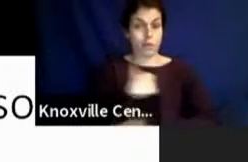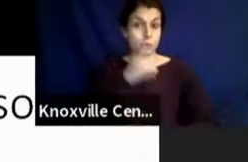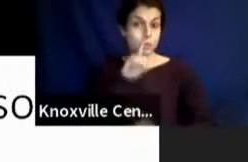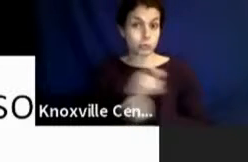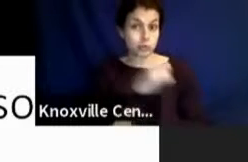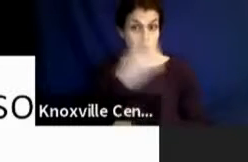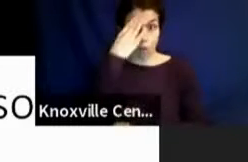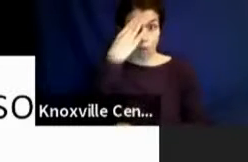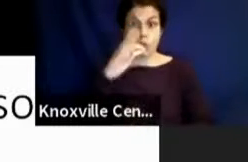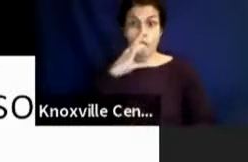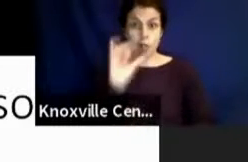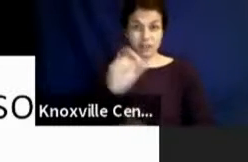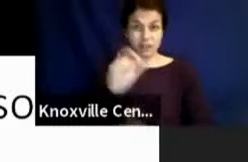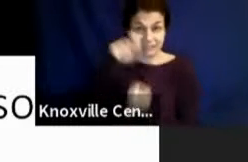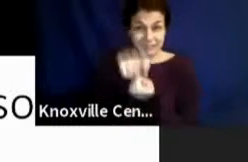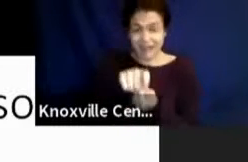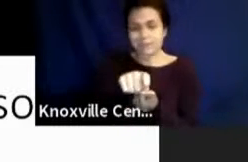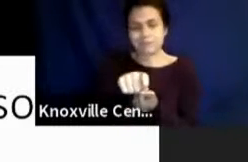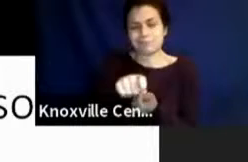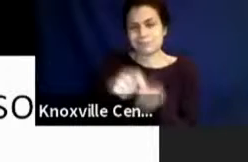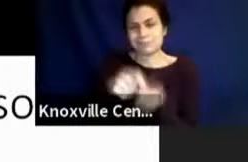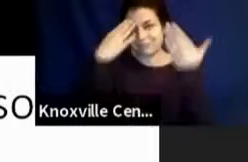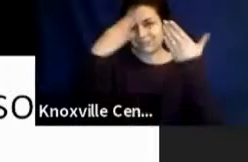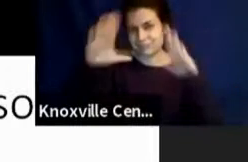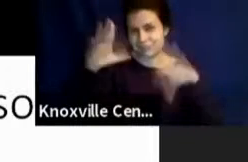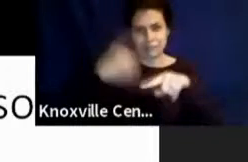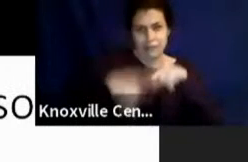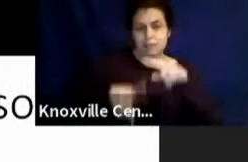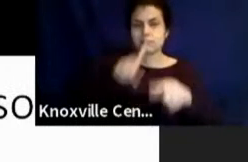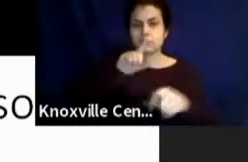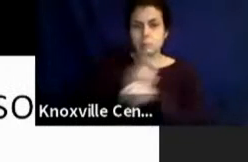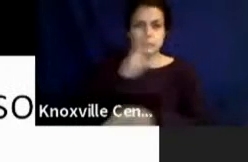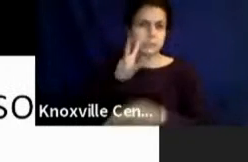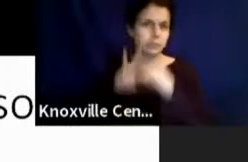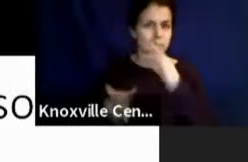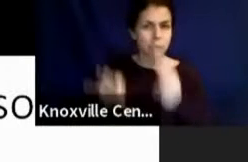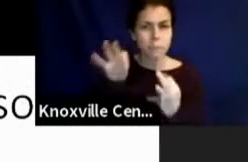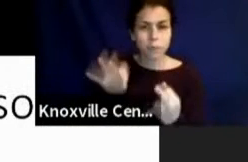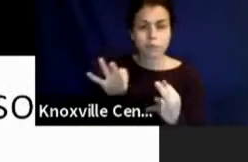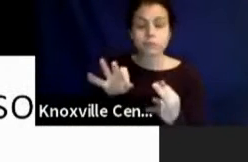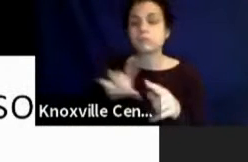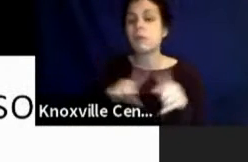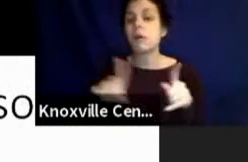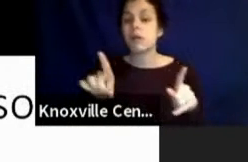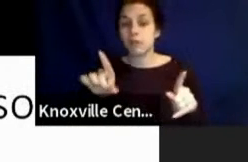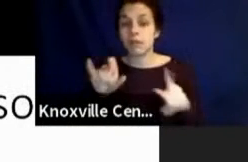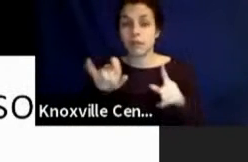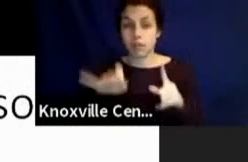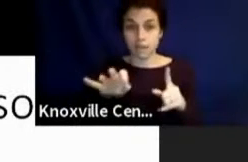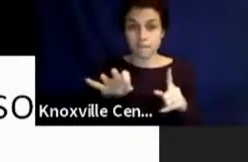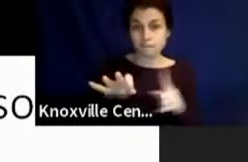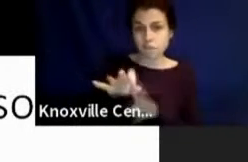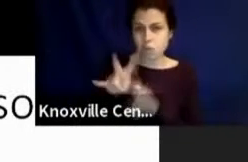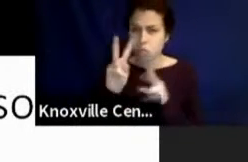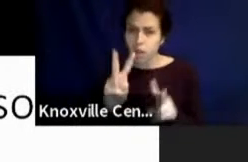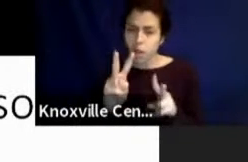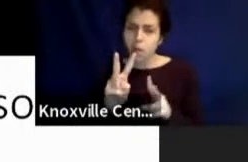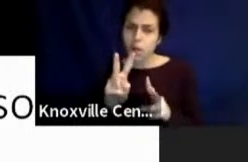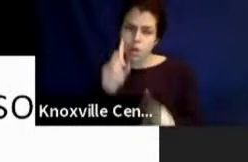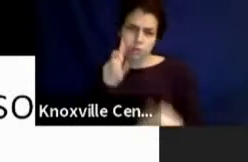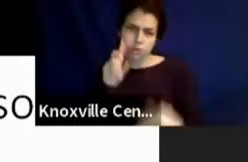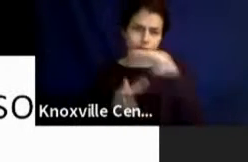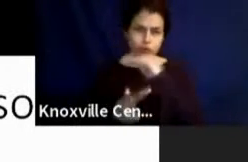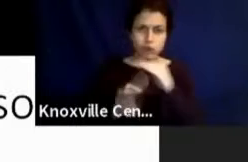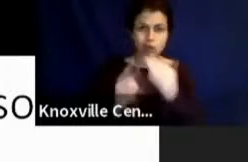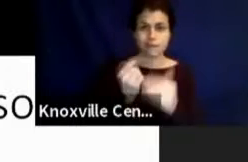in 30 days. The point here is quite simply, if you look at the projections from these last several weeks and